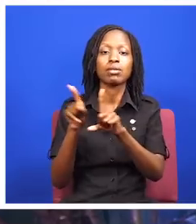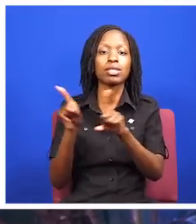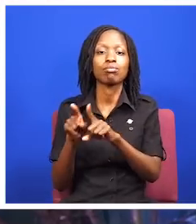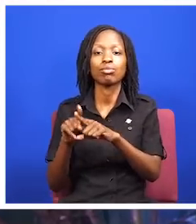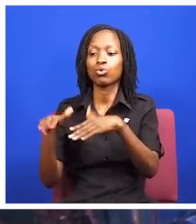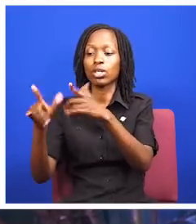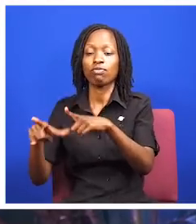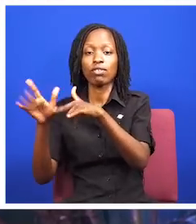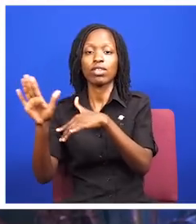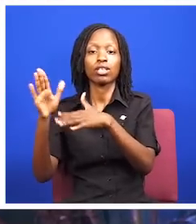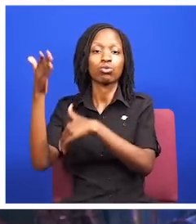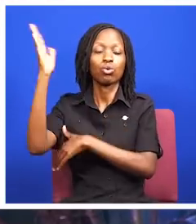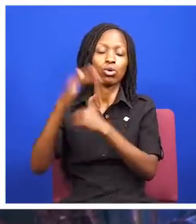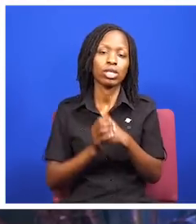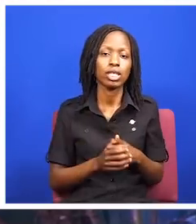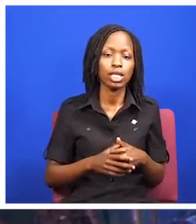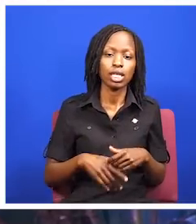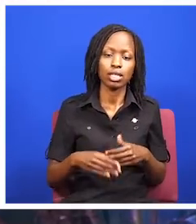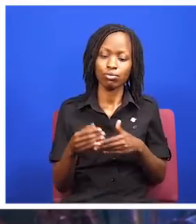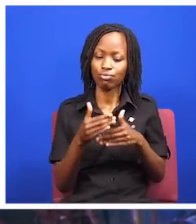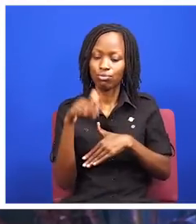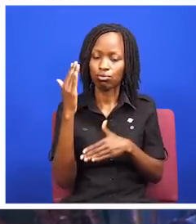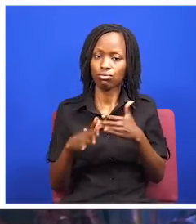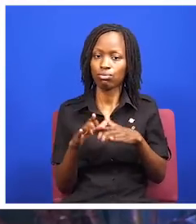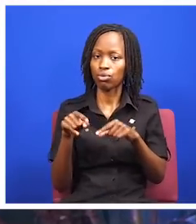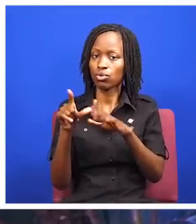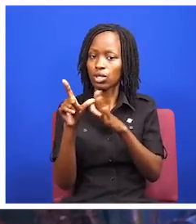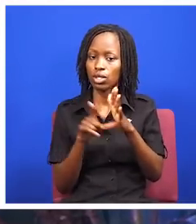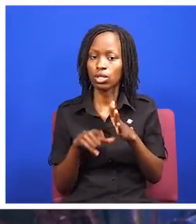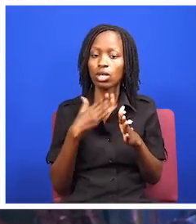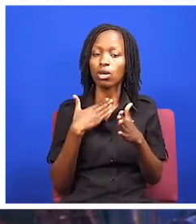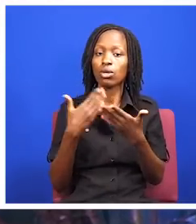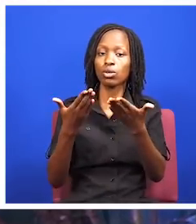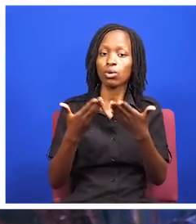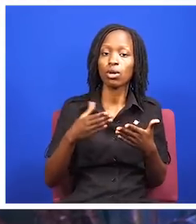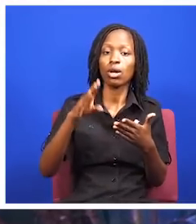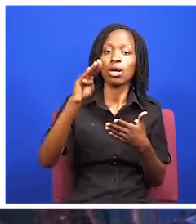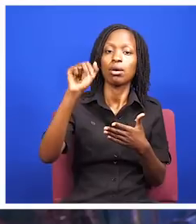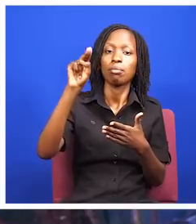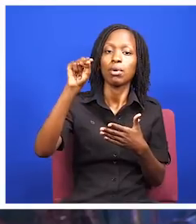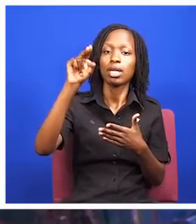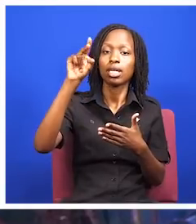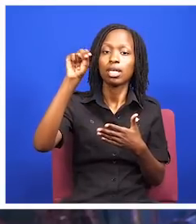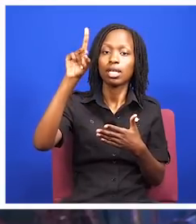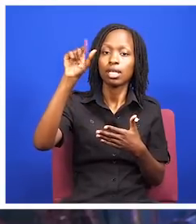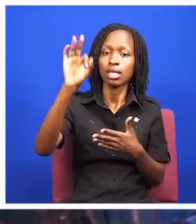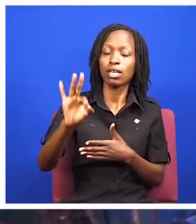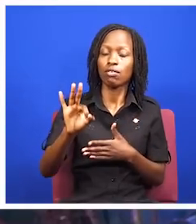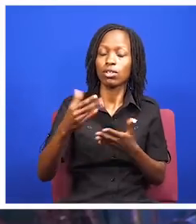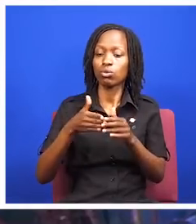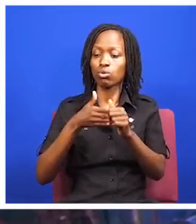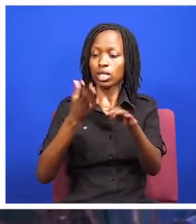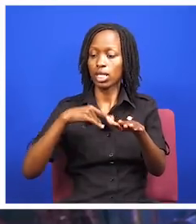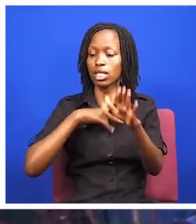give their lives to God. And therefore, as we near the end, I want to welcome Bandav to lead us into the time